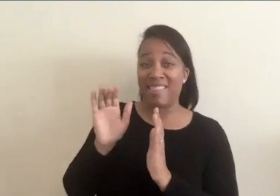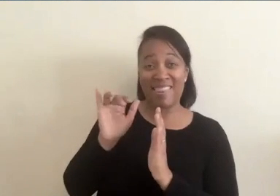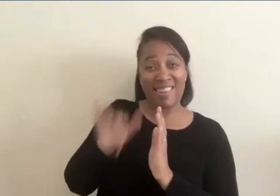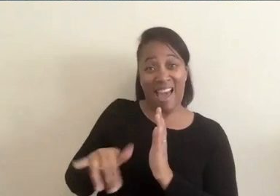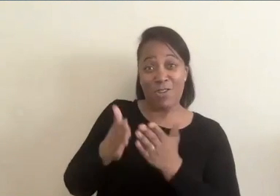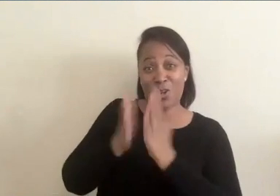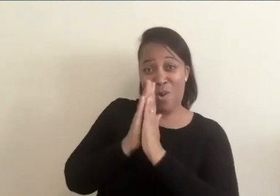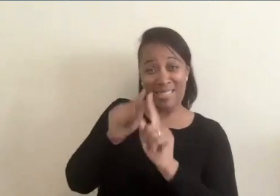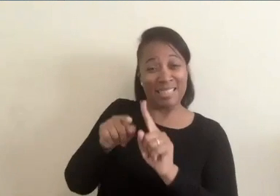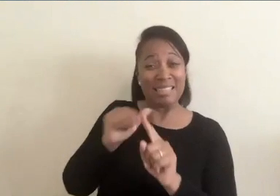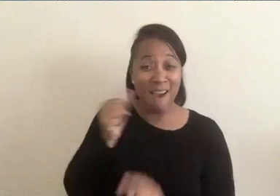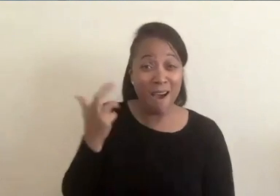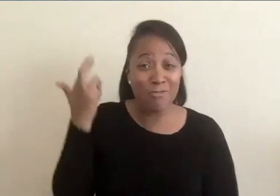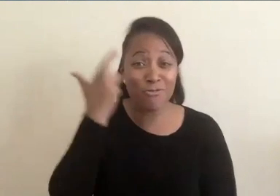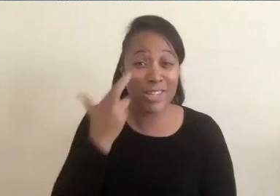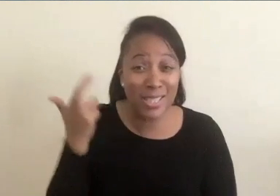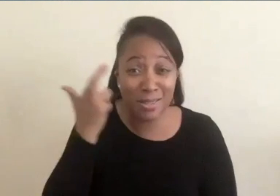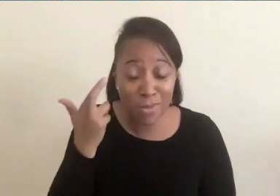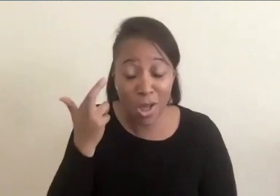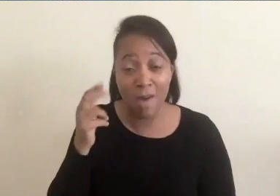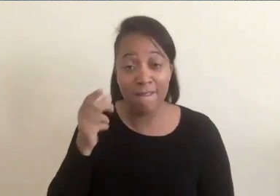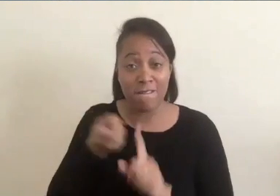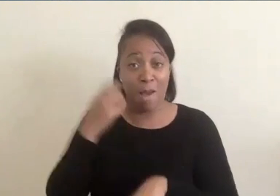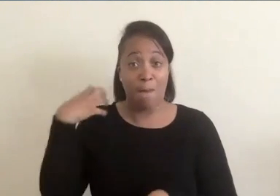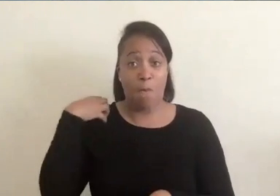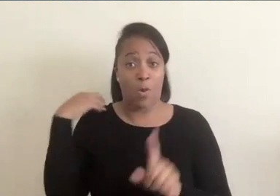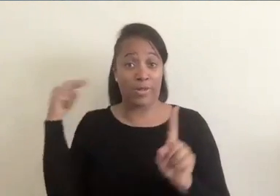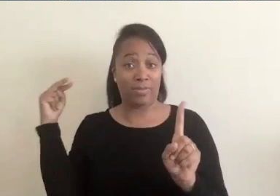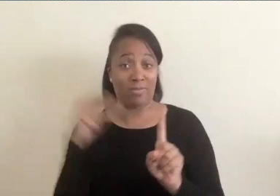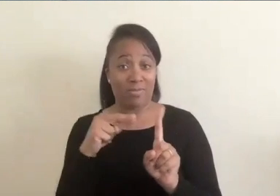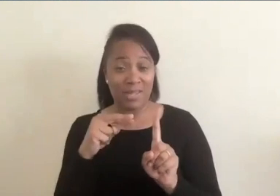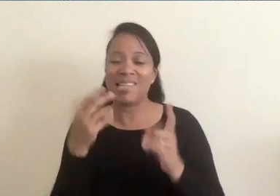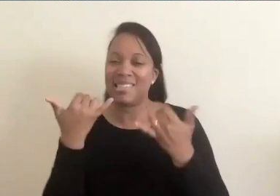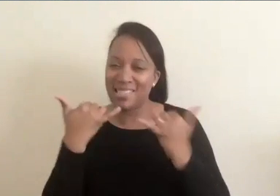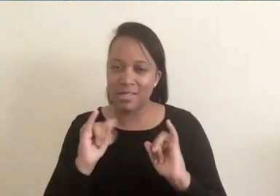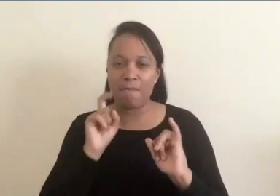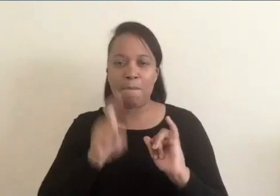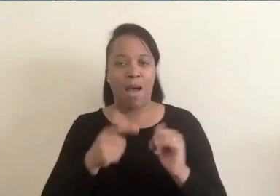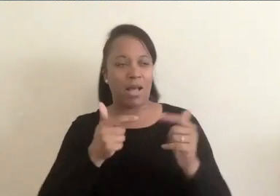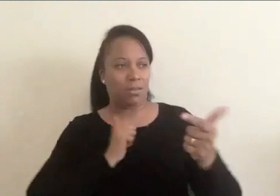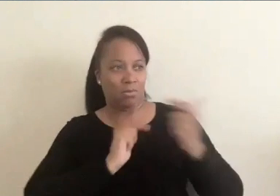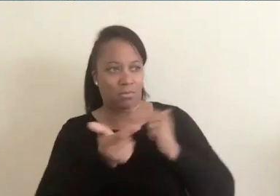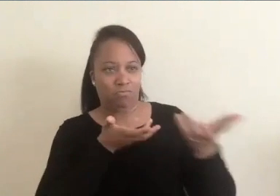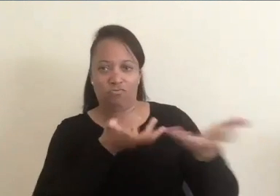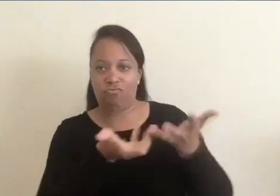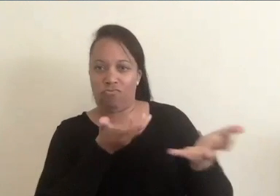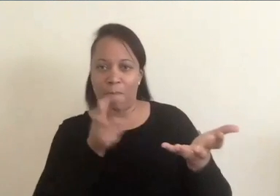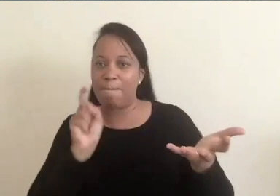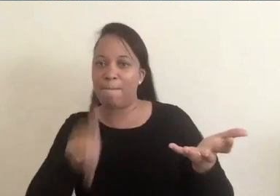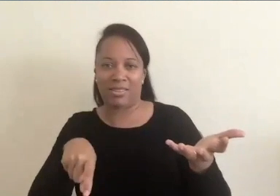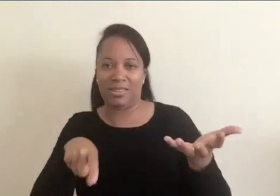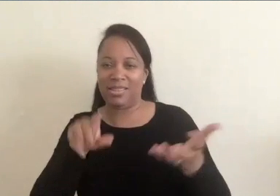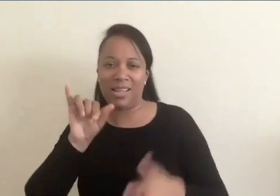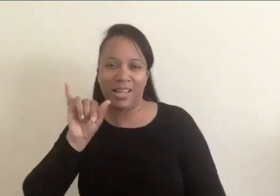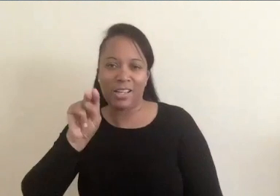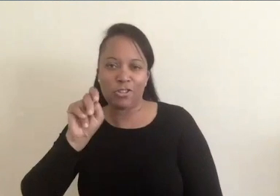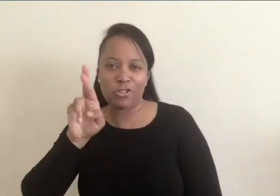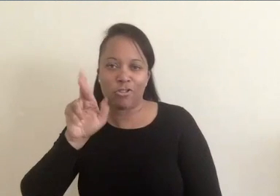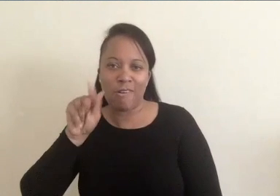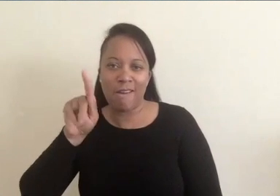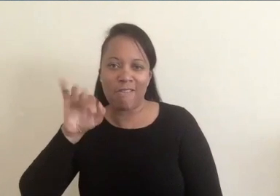is unreasonable, the employer still needs to engage in the interactive process. I cannot tell you how many cases there